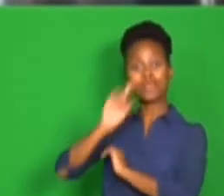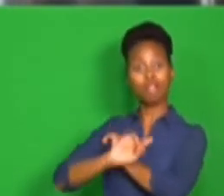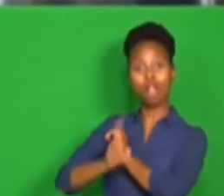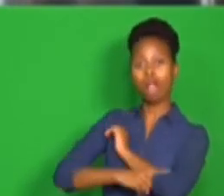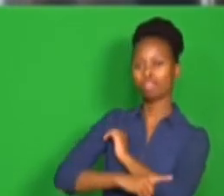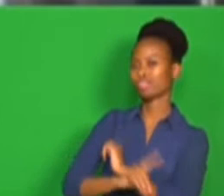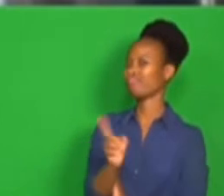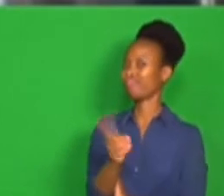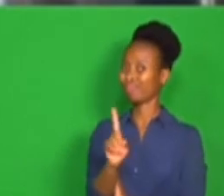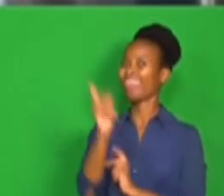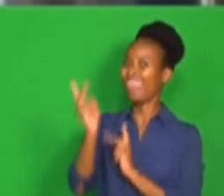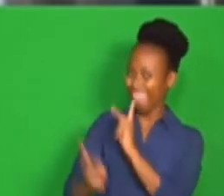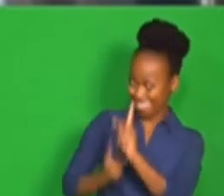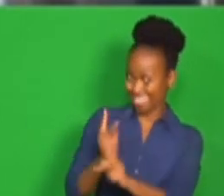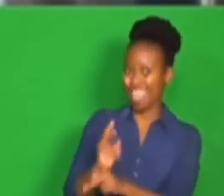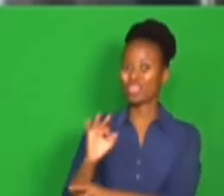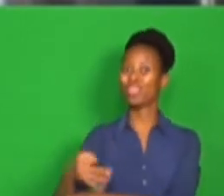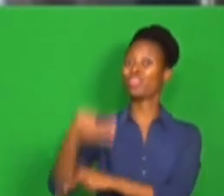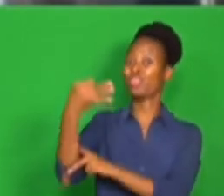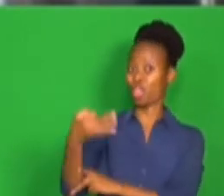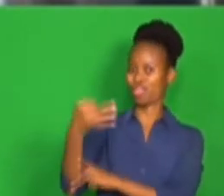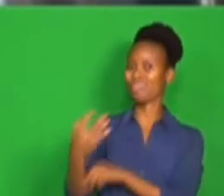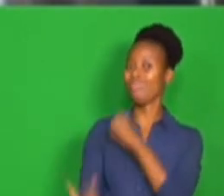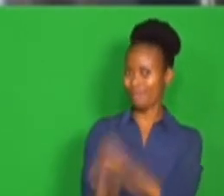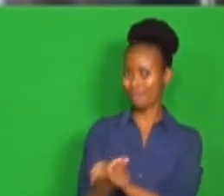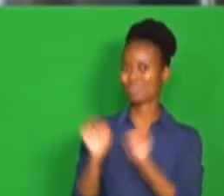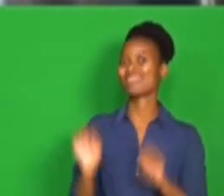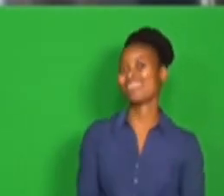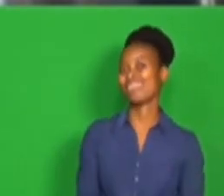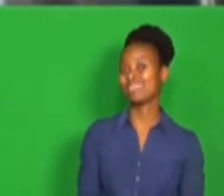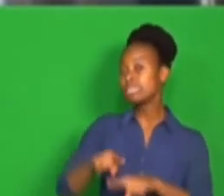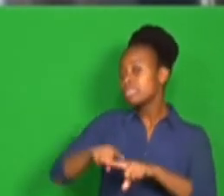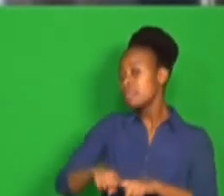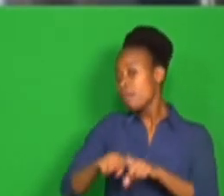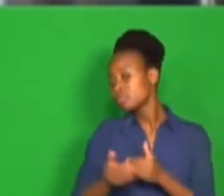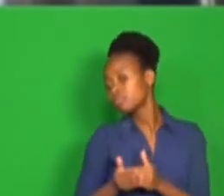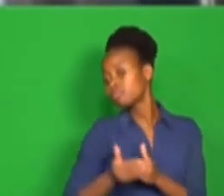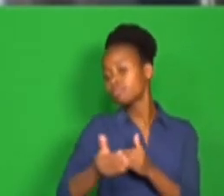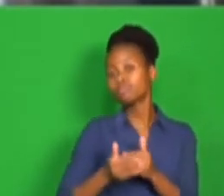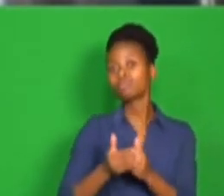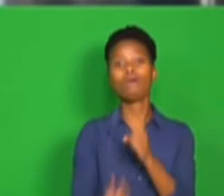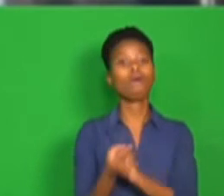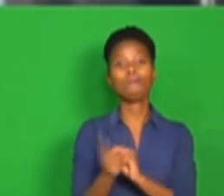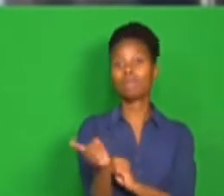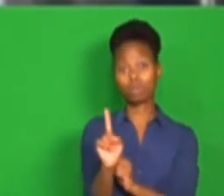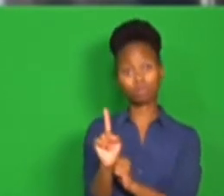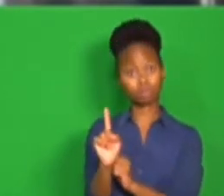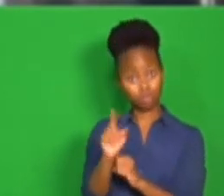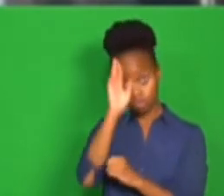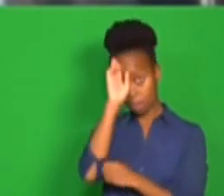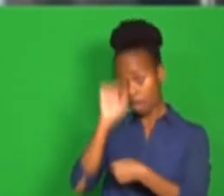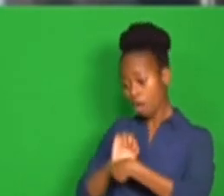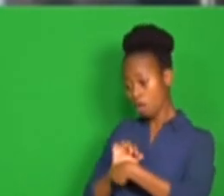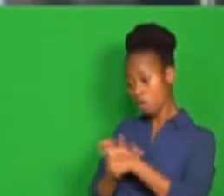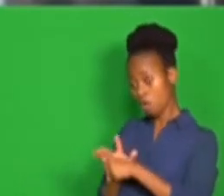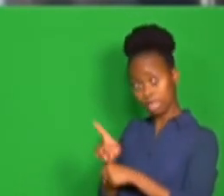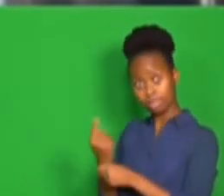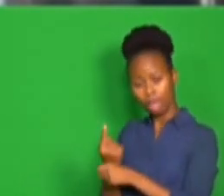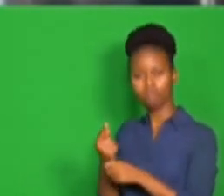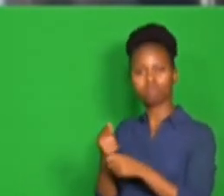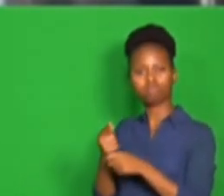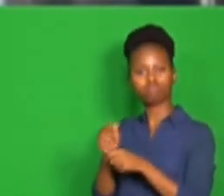you could actually have the third wave, depending on how the pandemic evolves. Could